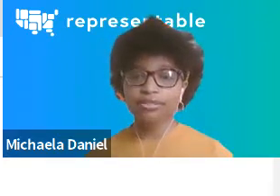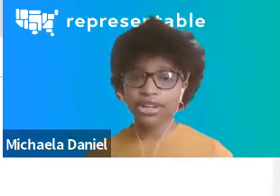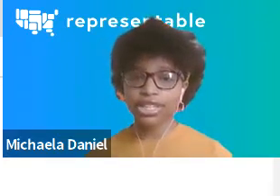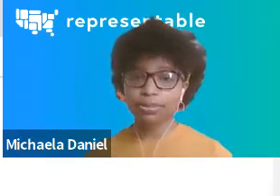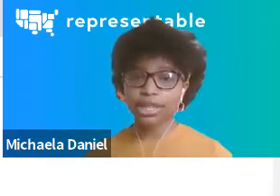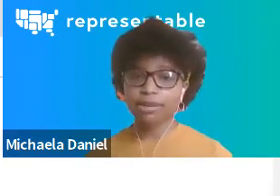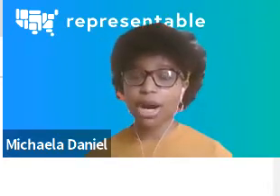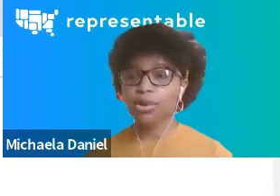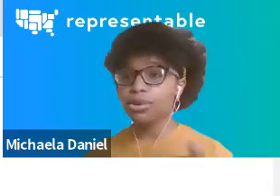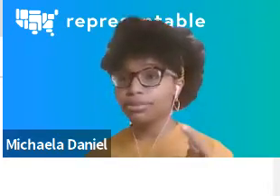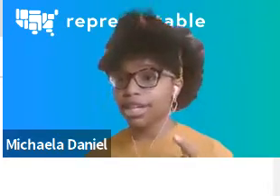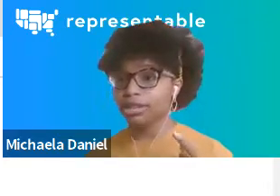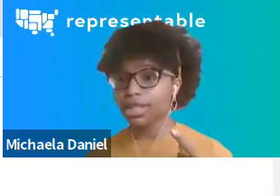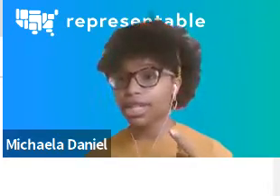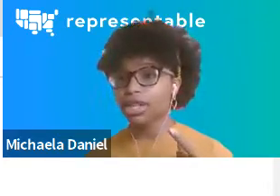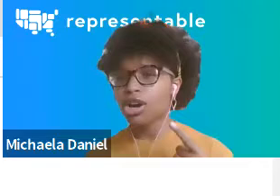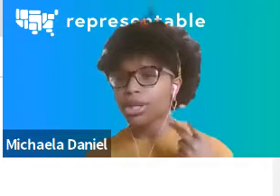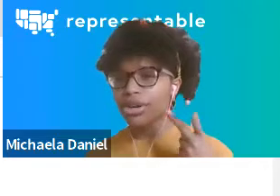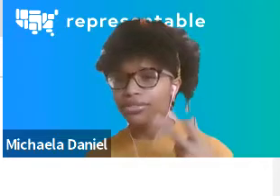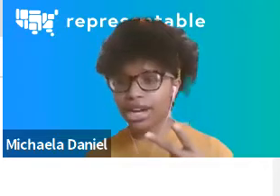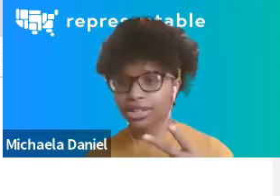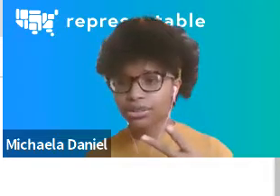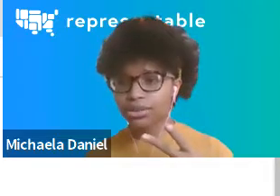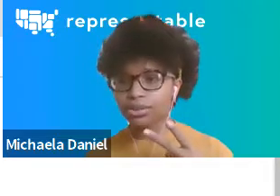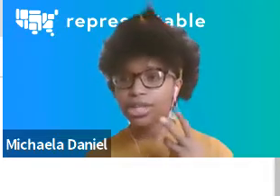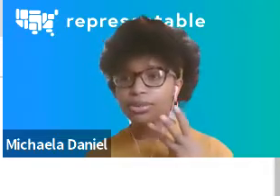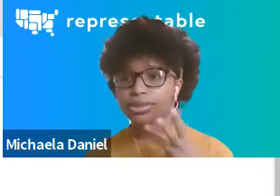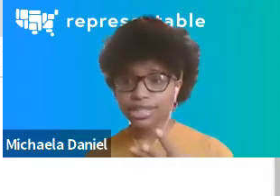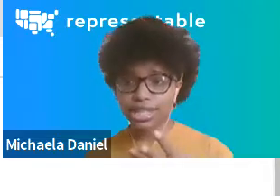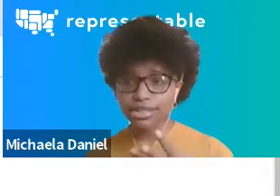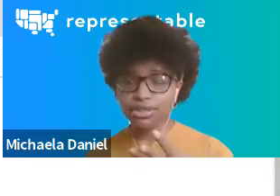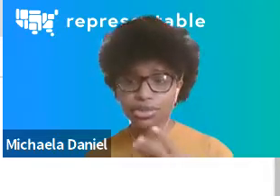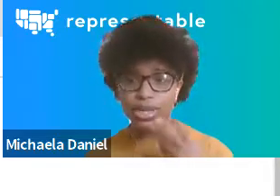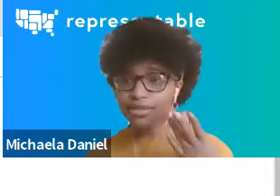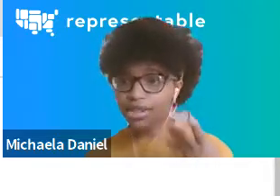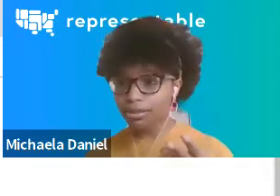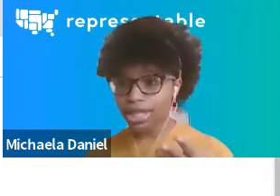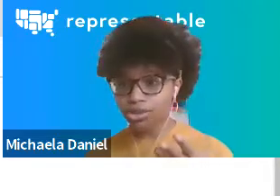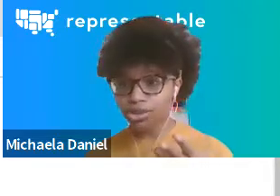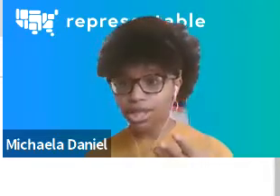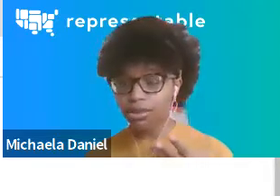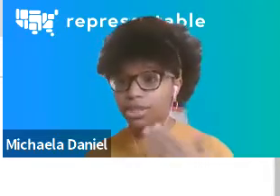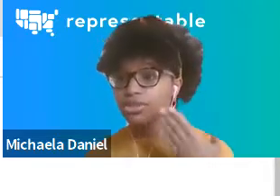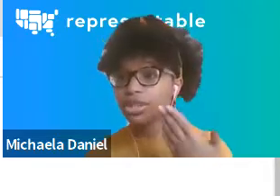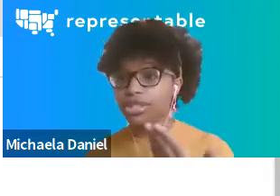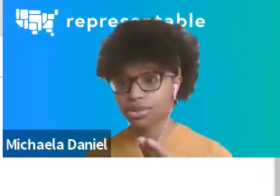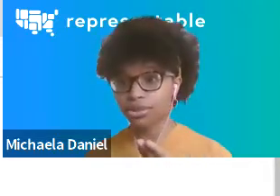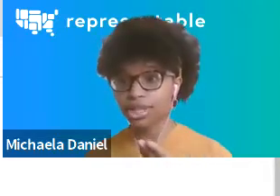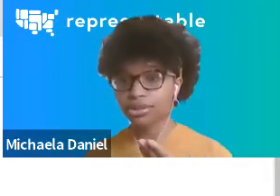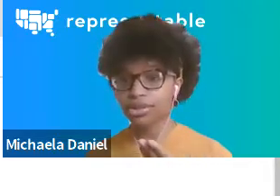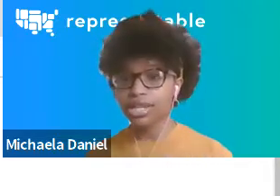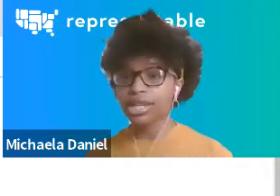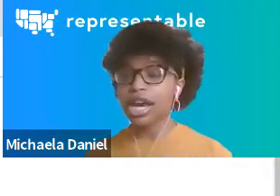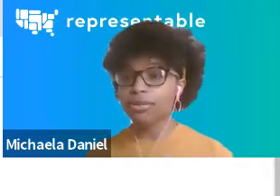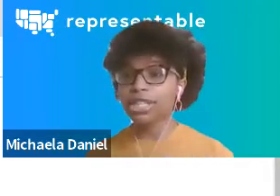thought very deeply about who's in my community, what are our values, what unites us, do we have a common history, what services do